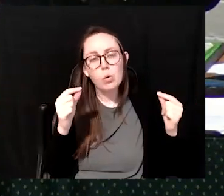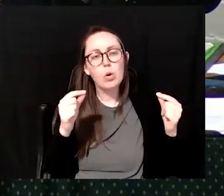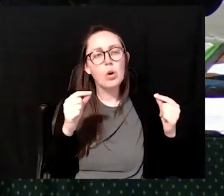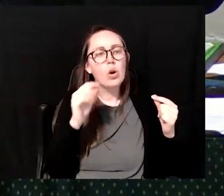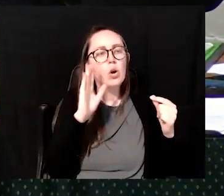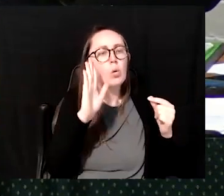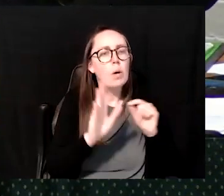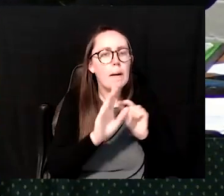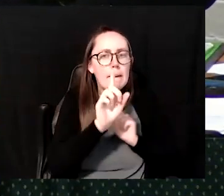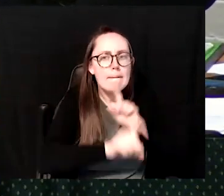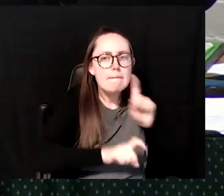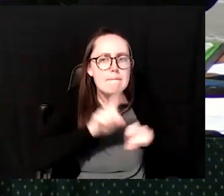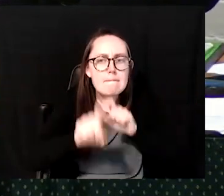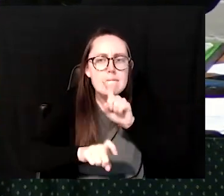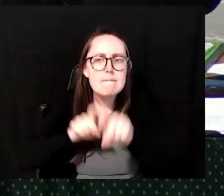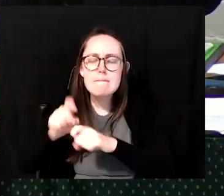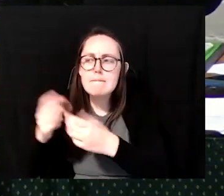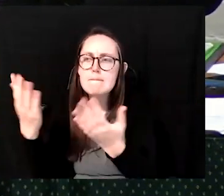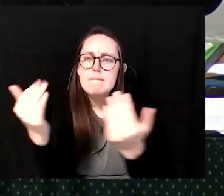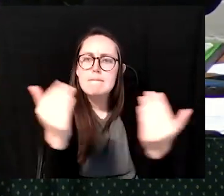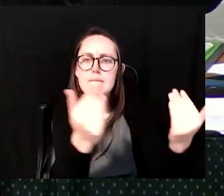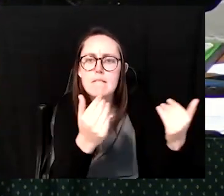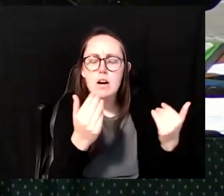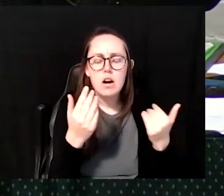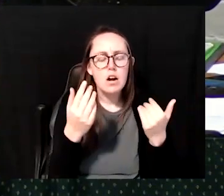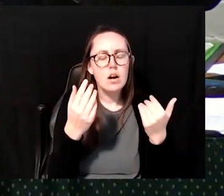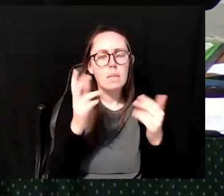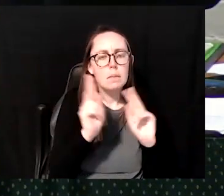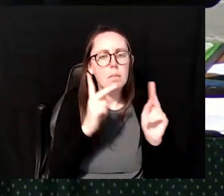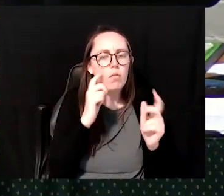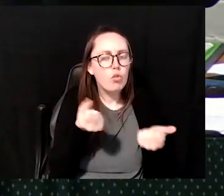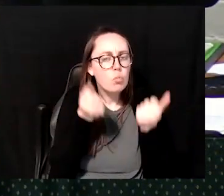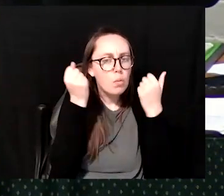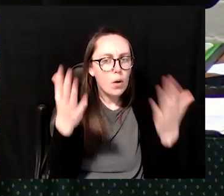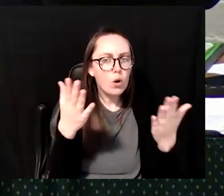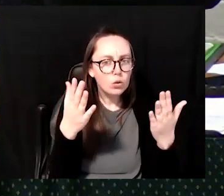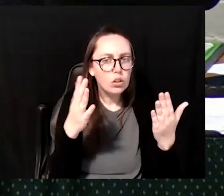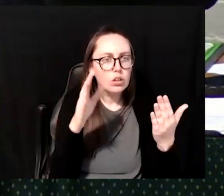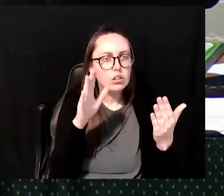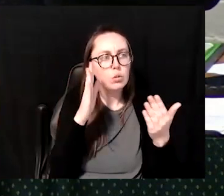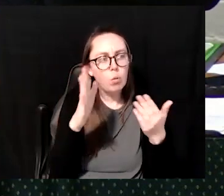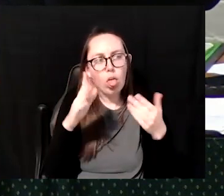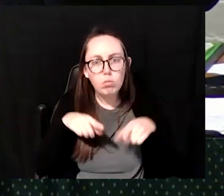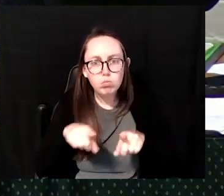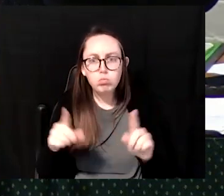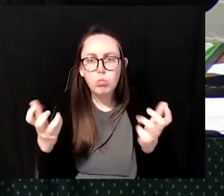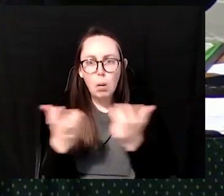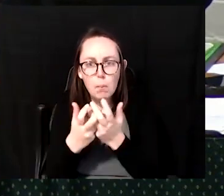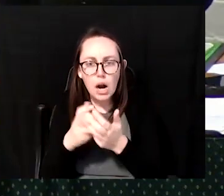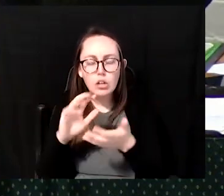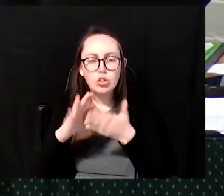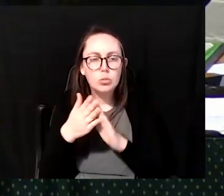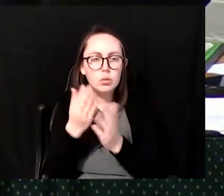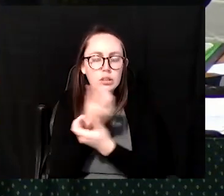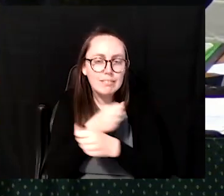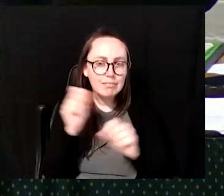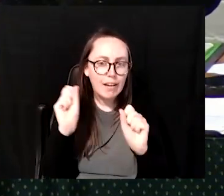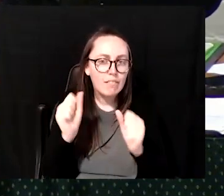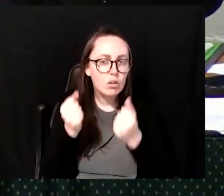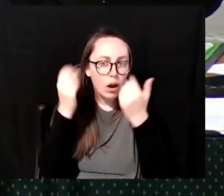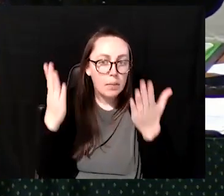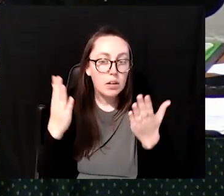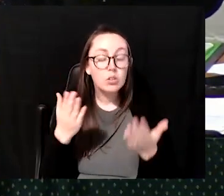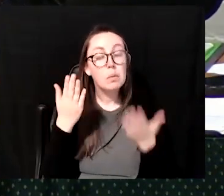that are in line with the community safety recommendations and so this board member I would imagine that those would be pilot projects